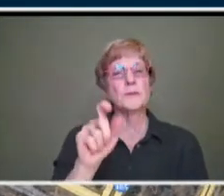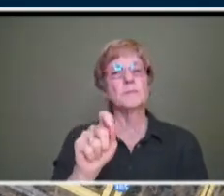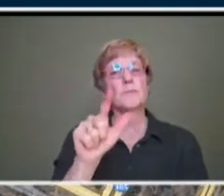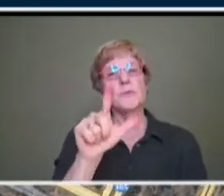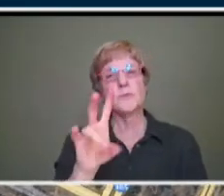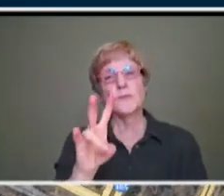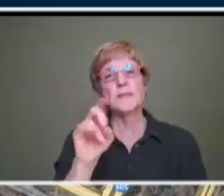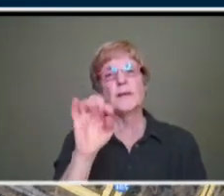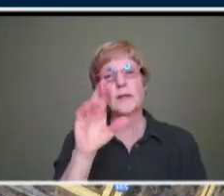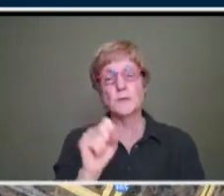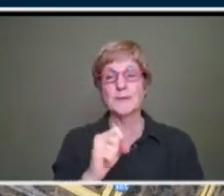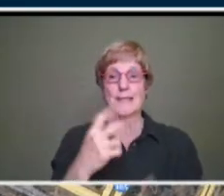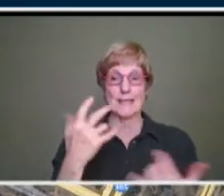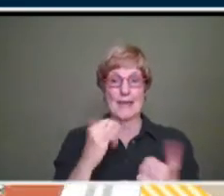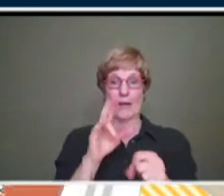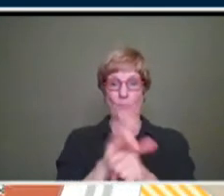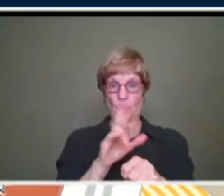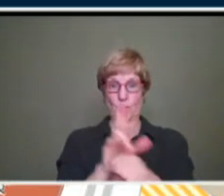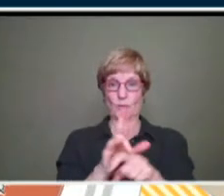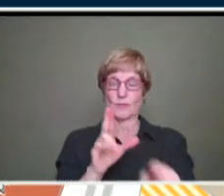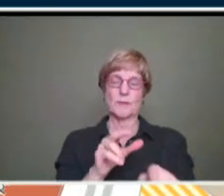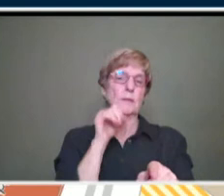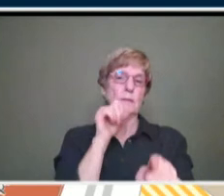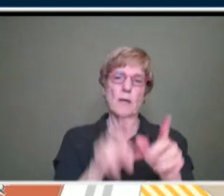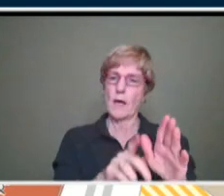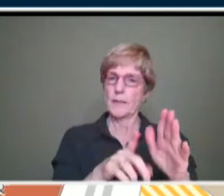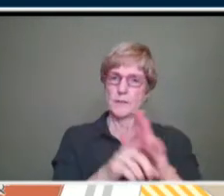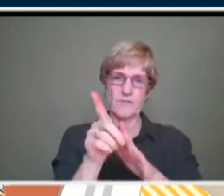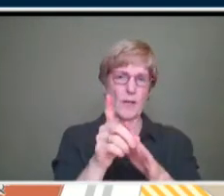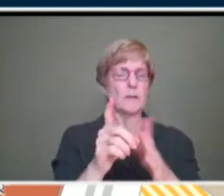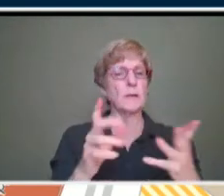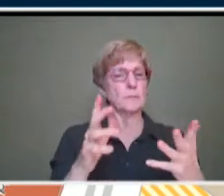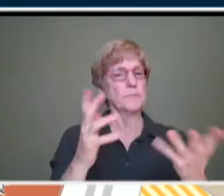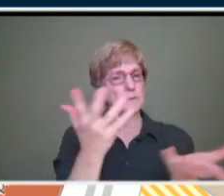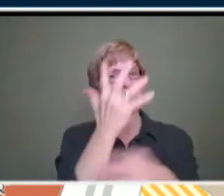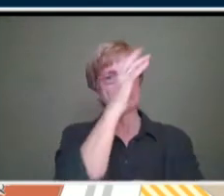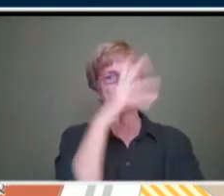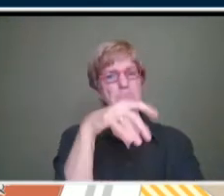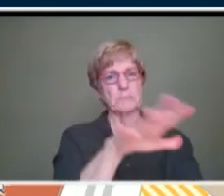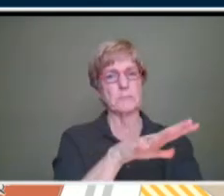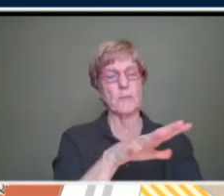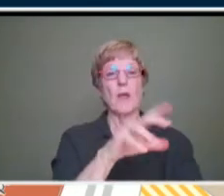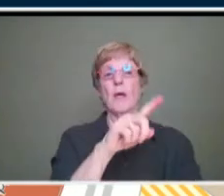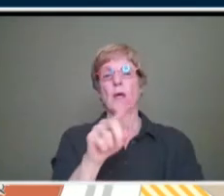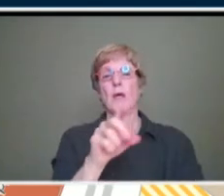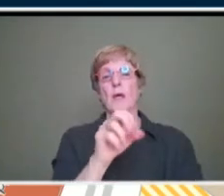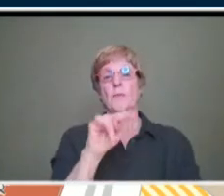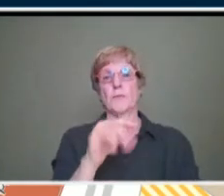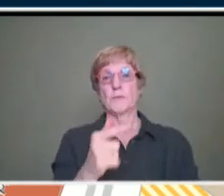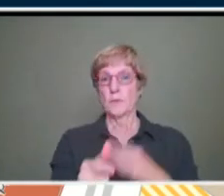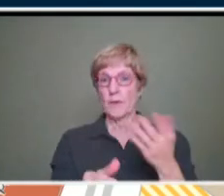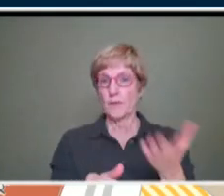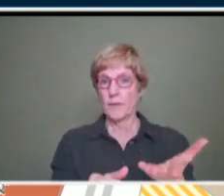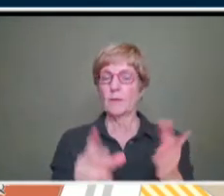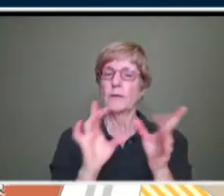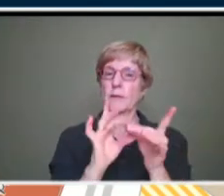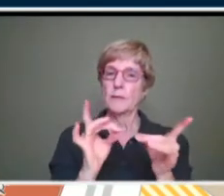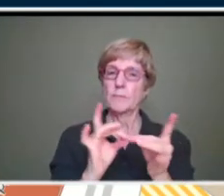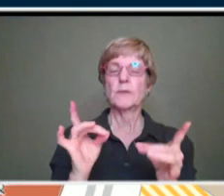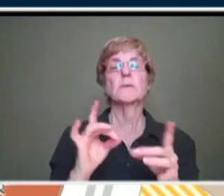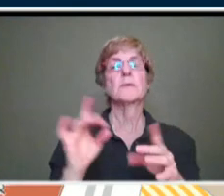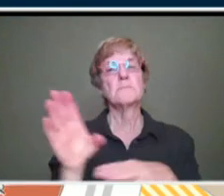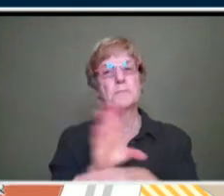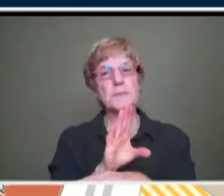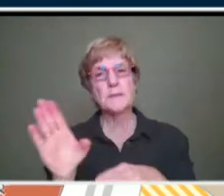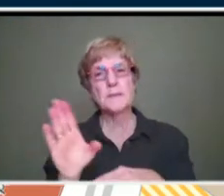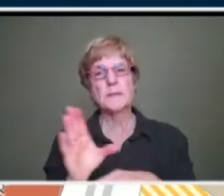existing use is currently undeveloped the existing zoning on the site Dave mentioned to you is commercial center